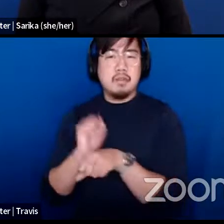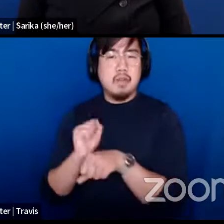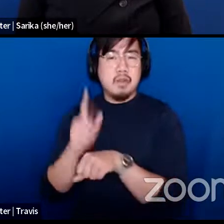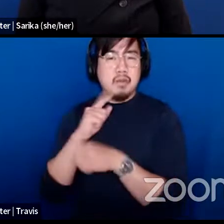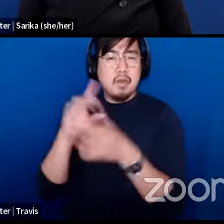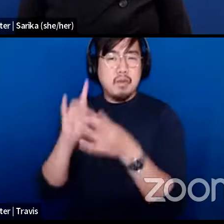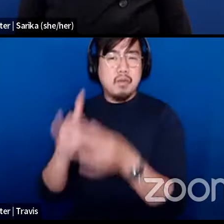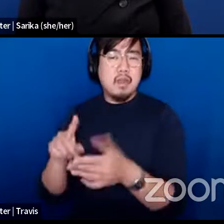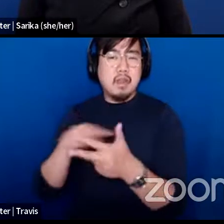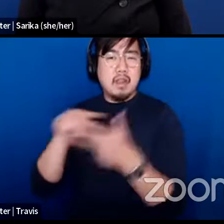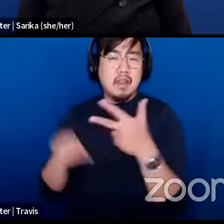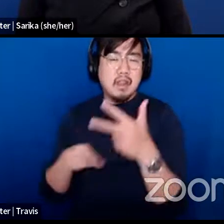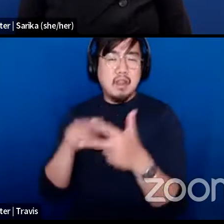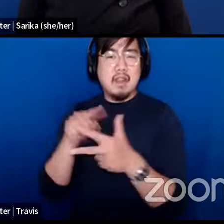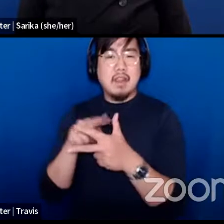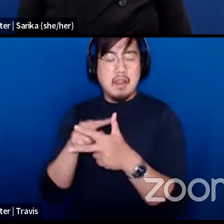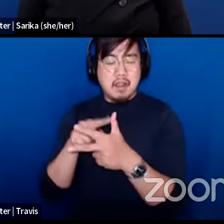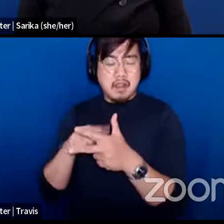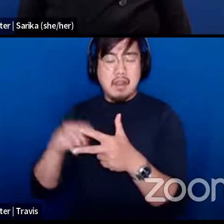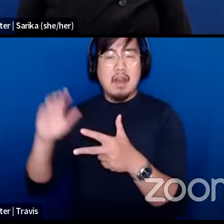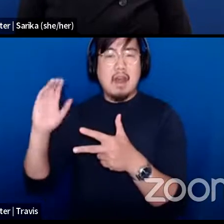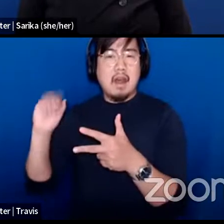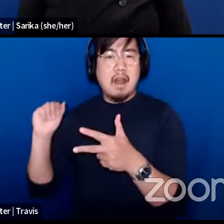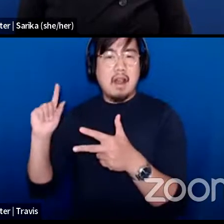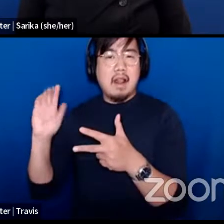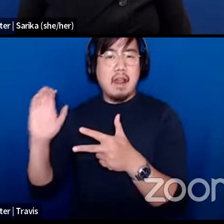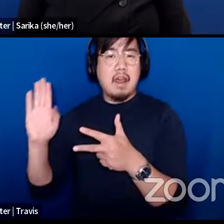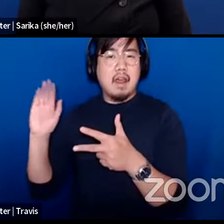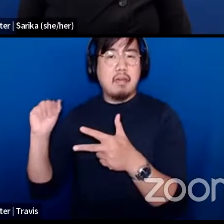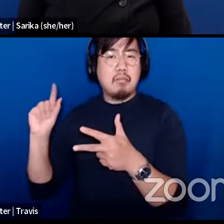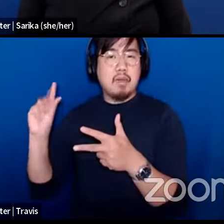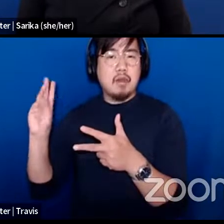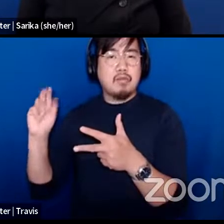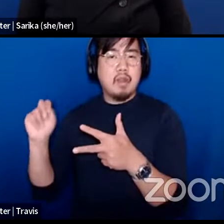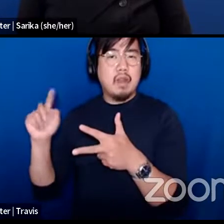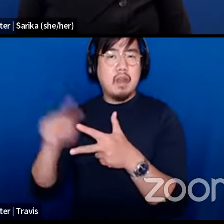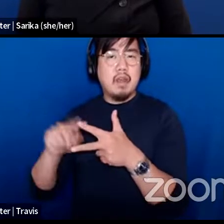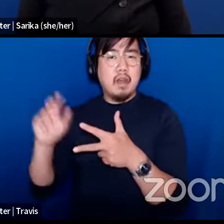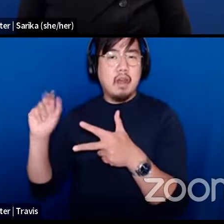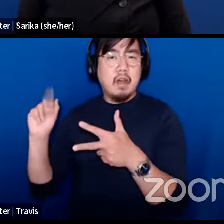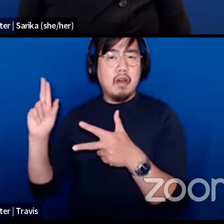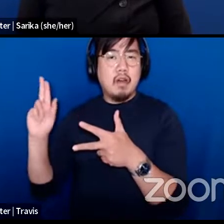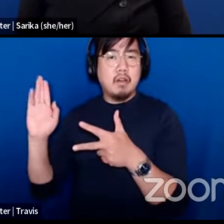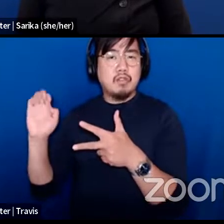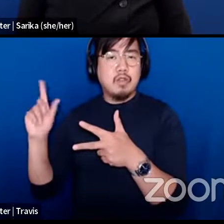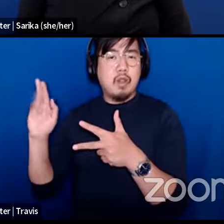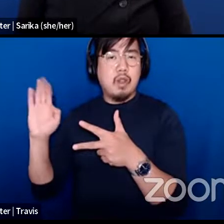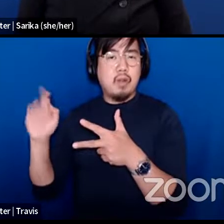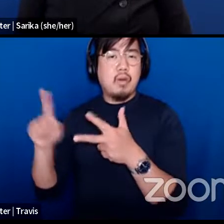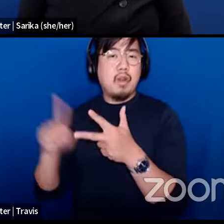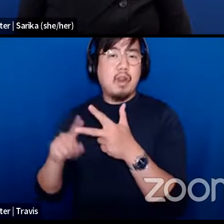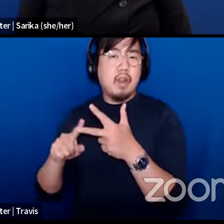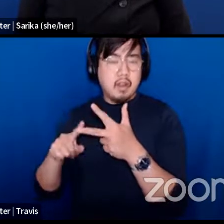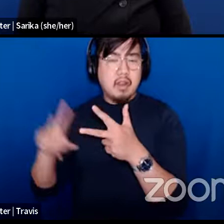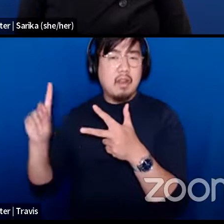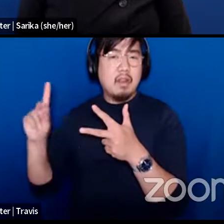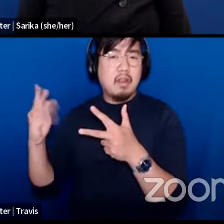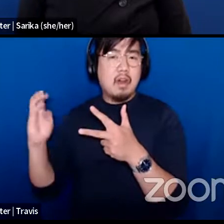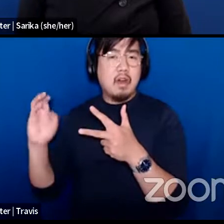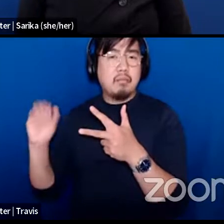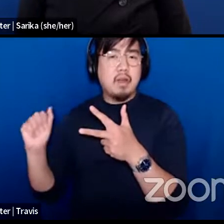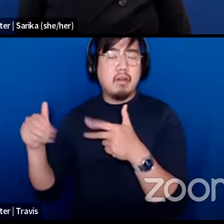And that is coming out of this book. And I think there's so much to be written. There's so